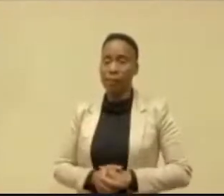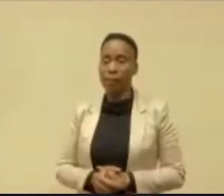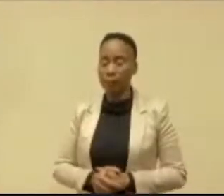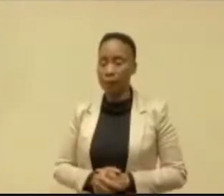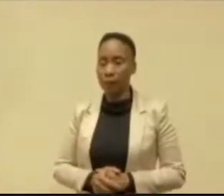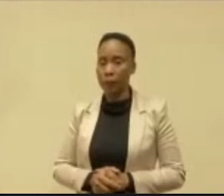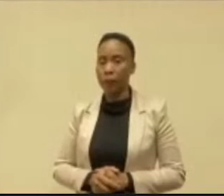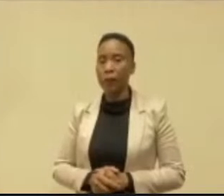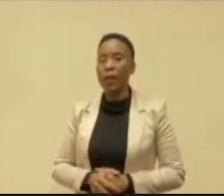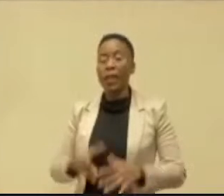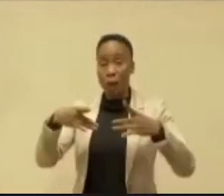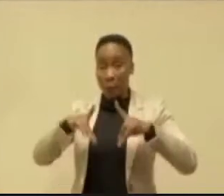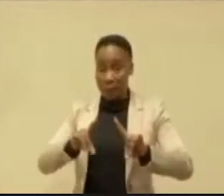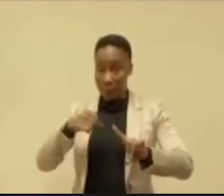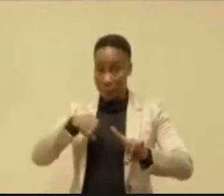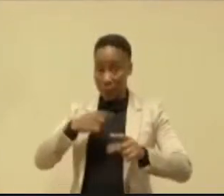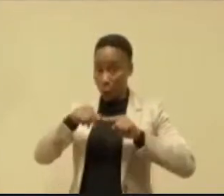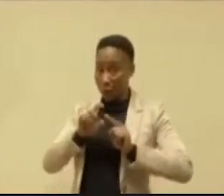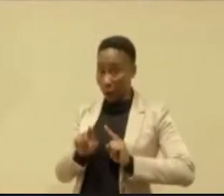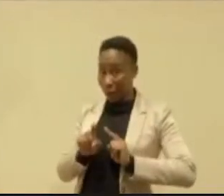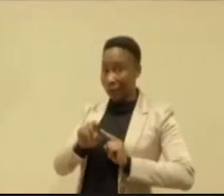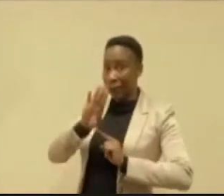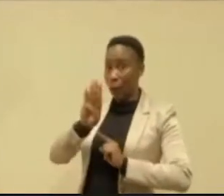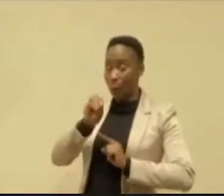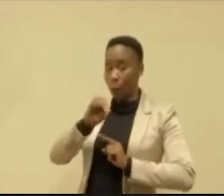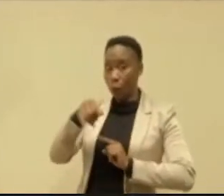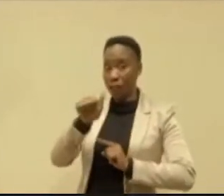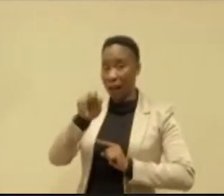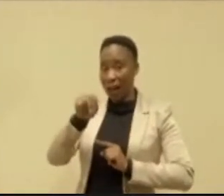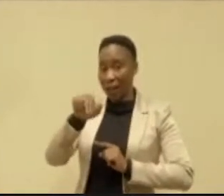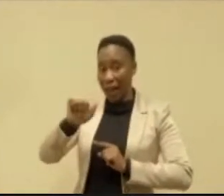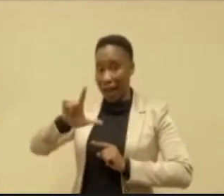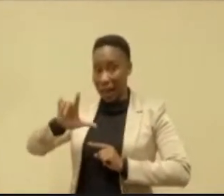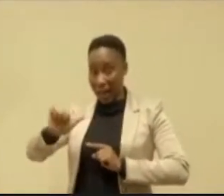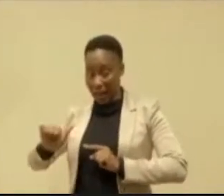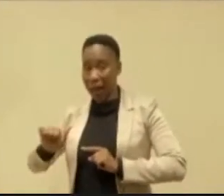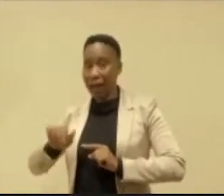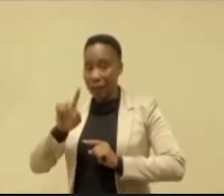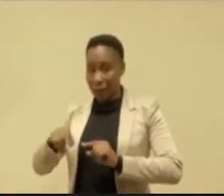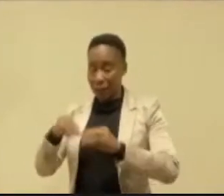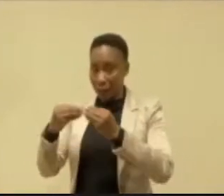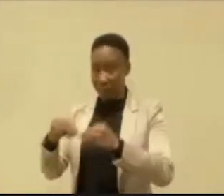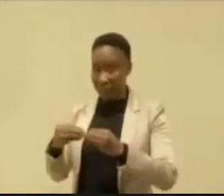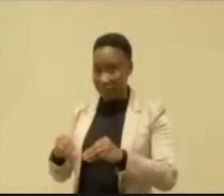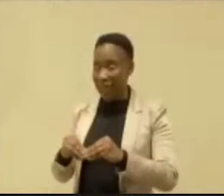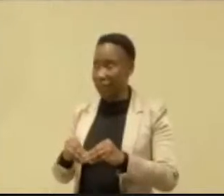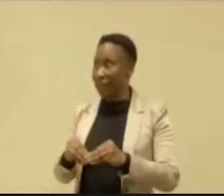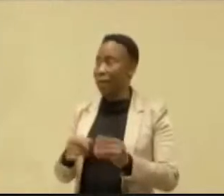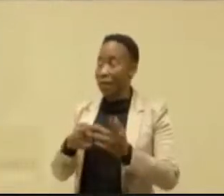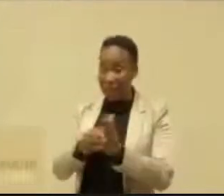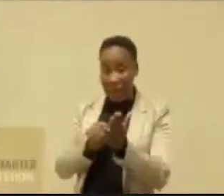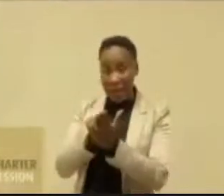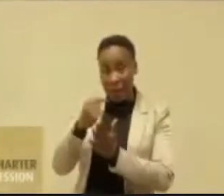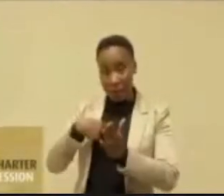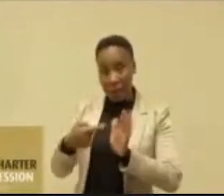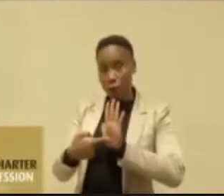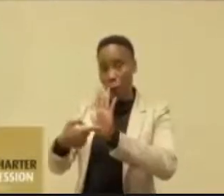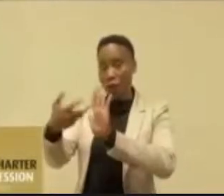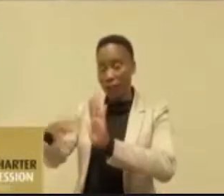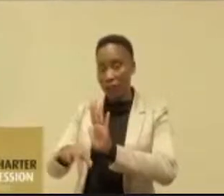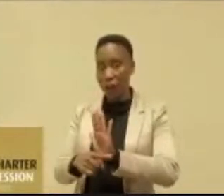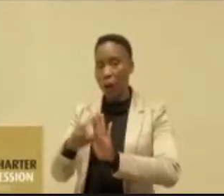chapters and i was talking to the aboriginal assistant business which i have already earlier indicated that we